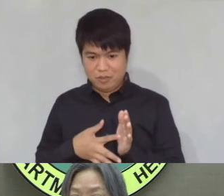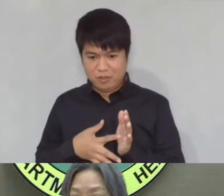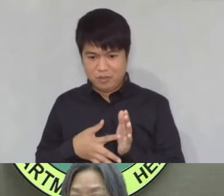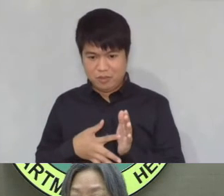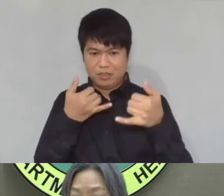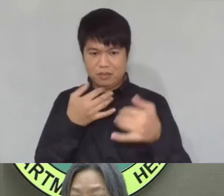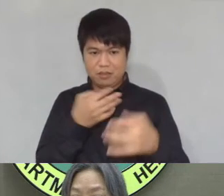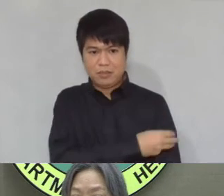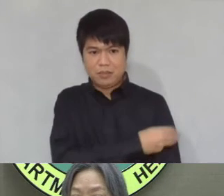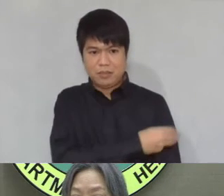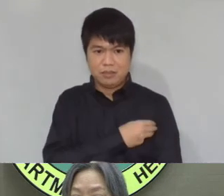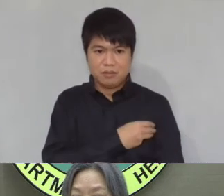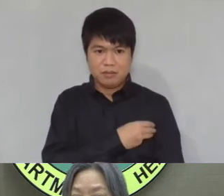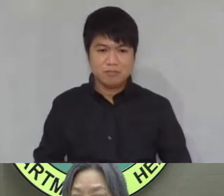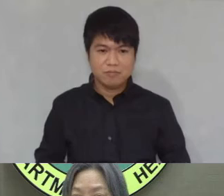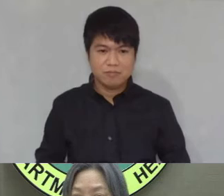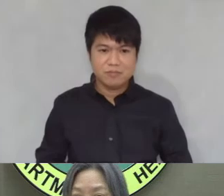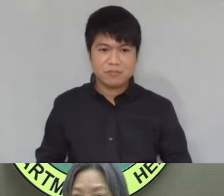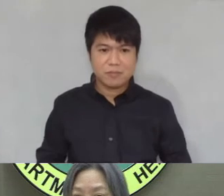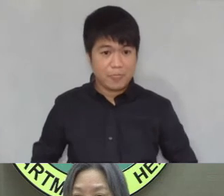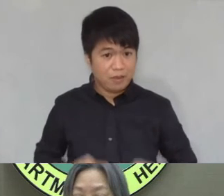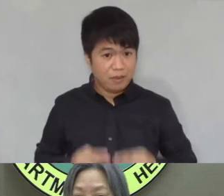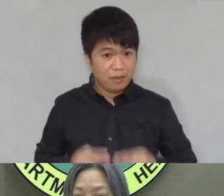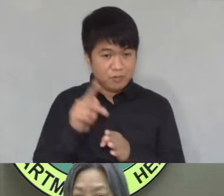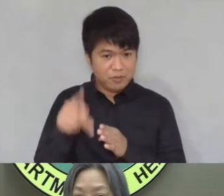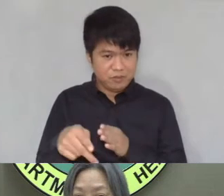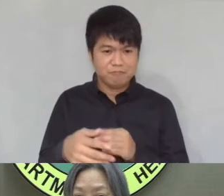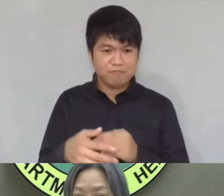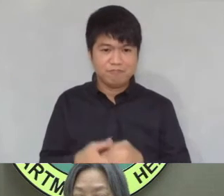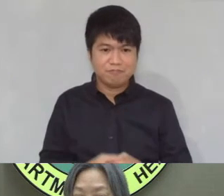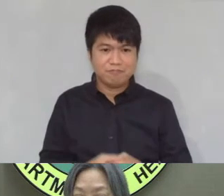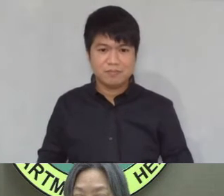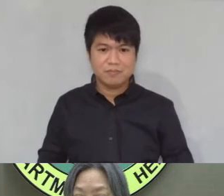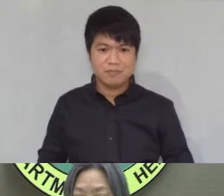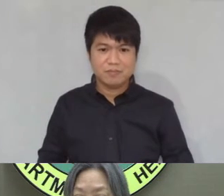answer, yes, I agree, no need, but we need to upgrade our health professions.